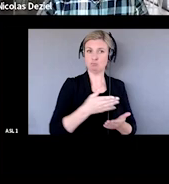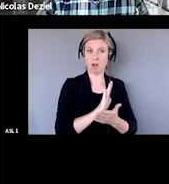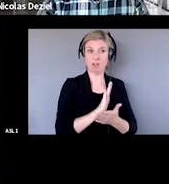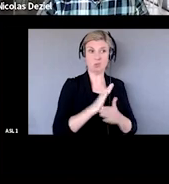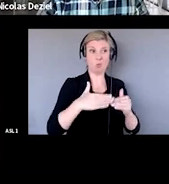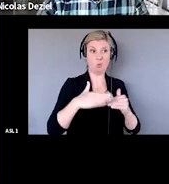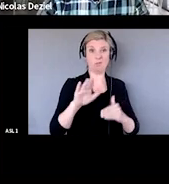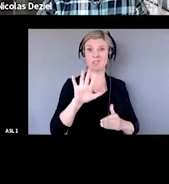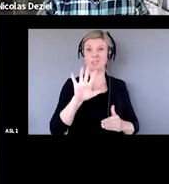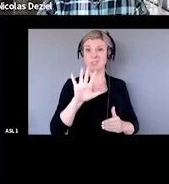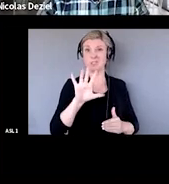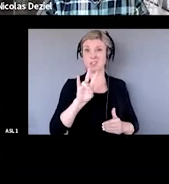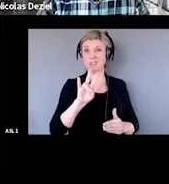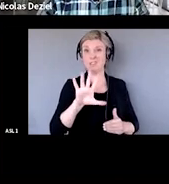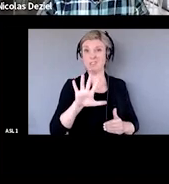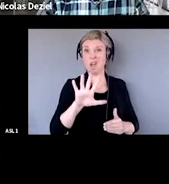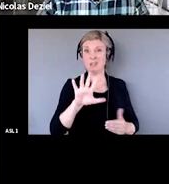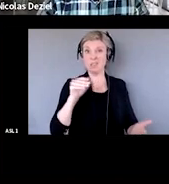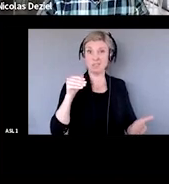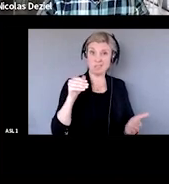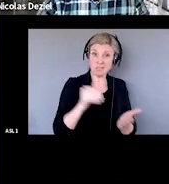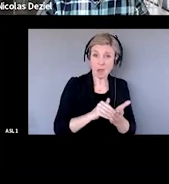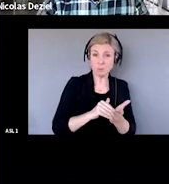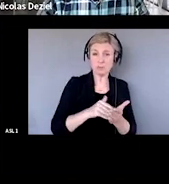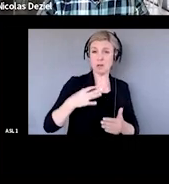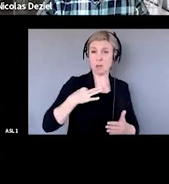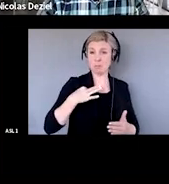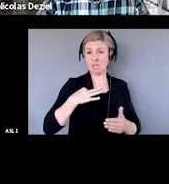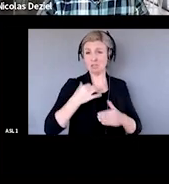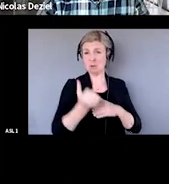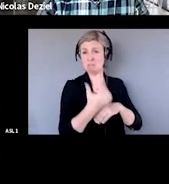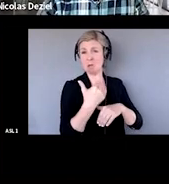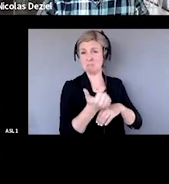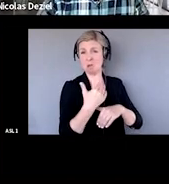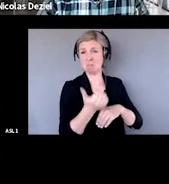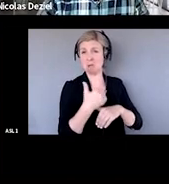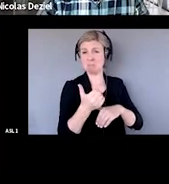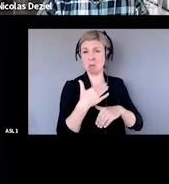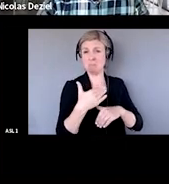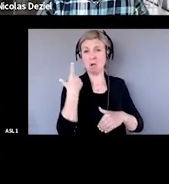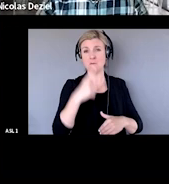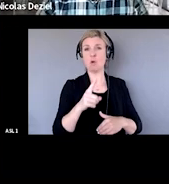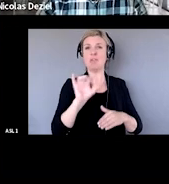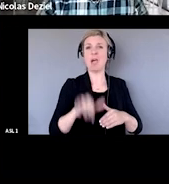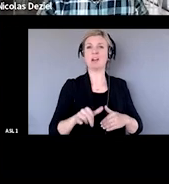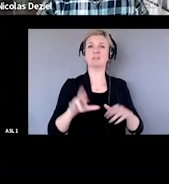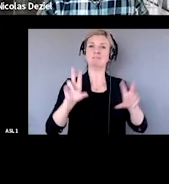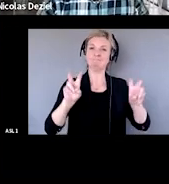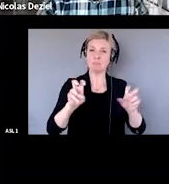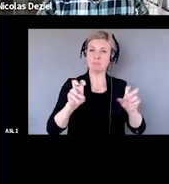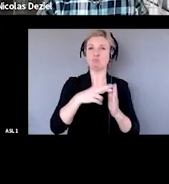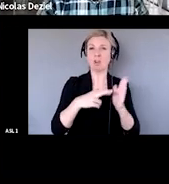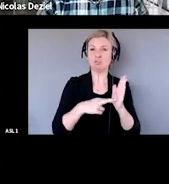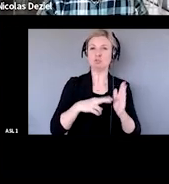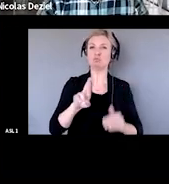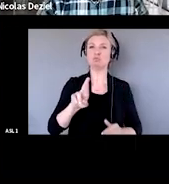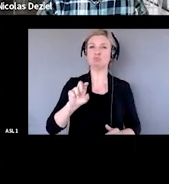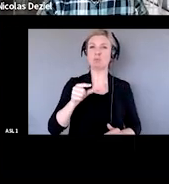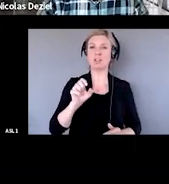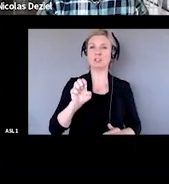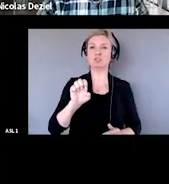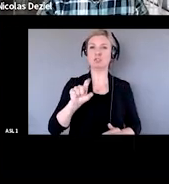75,000 applications are sent to register trademarks in Canada. Now, as I mentioned before, when talking about